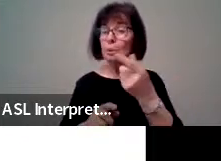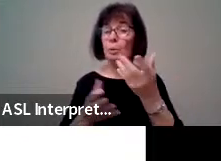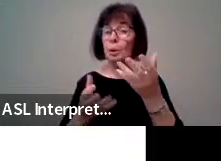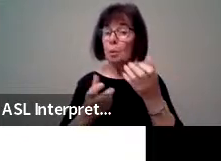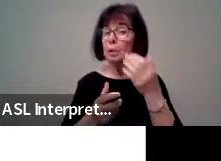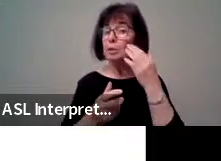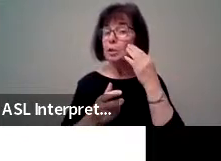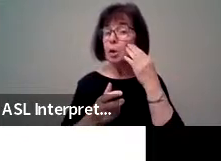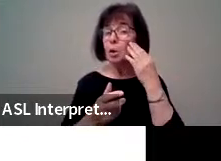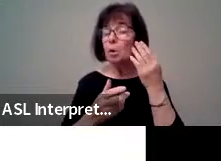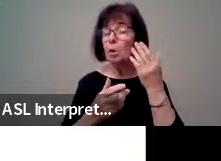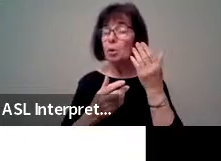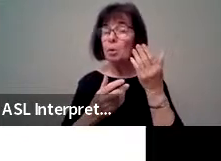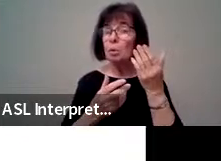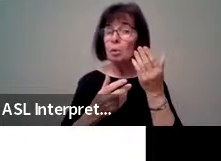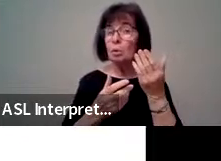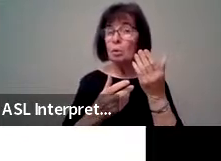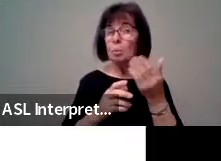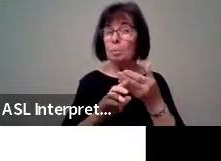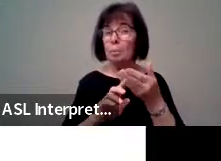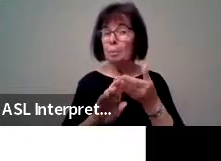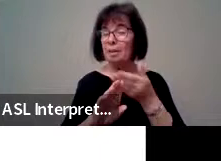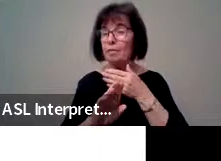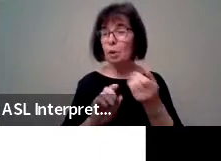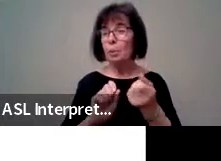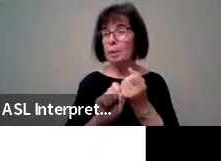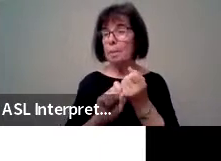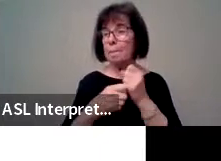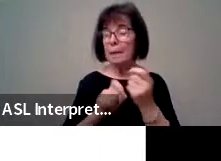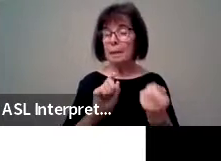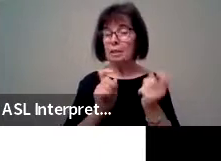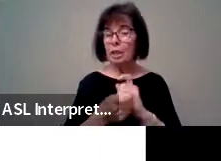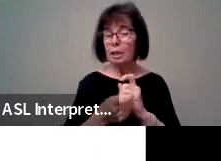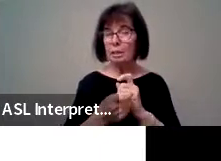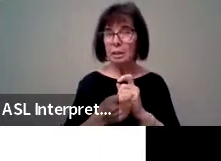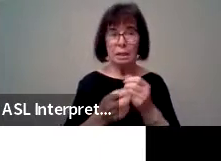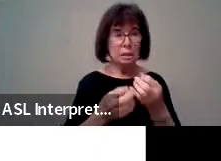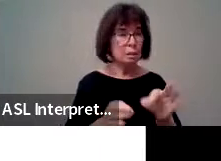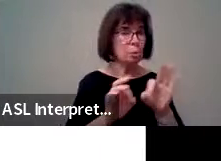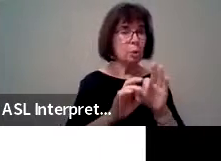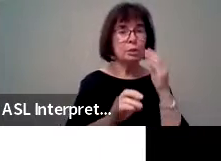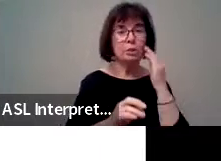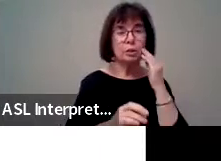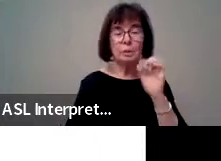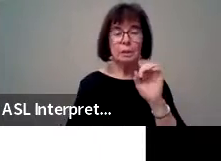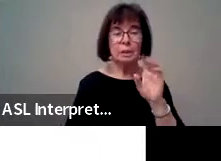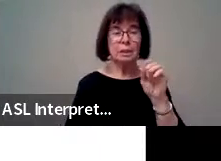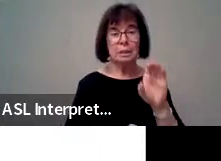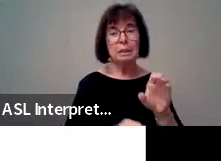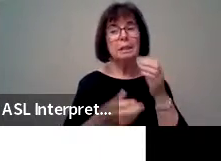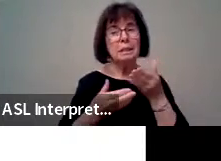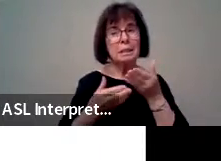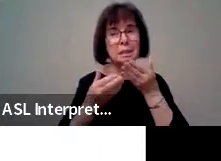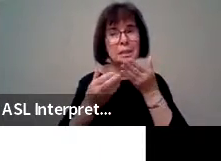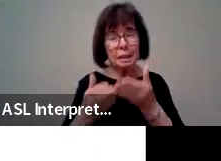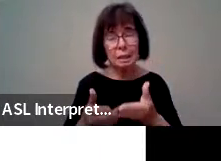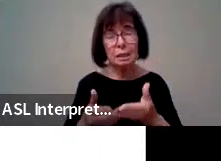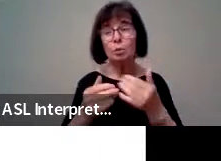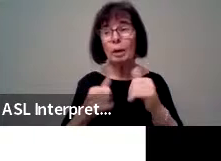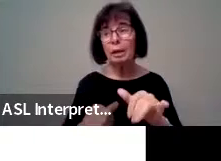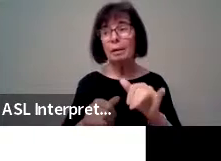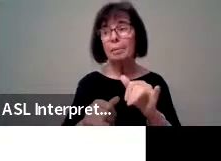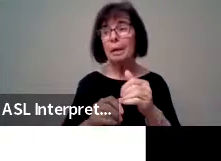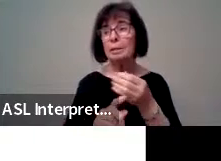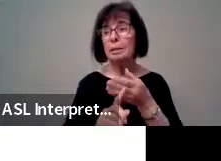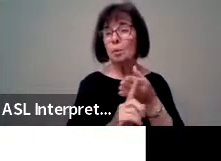It's important to note CDC has not made this change yet. They still recommend quarantine for unvaccinated people. But on the flip